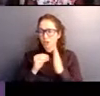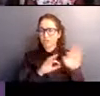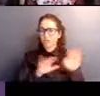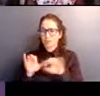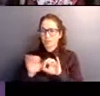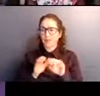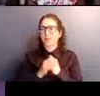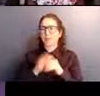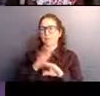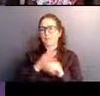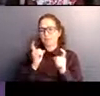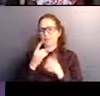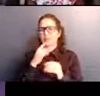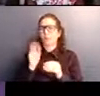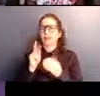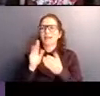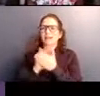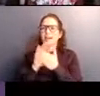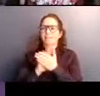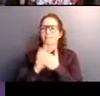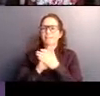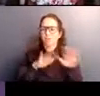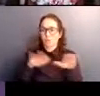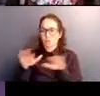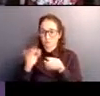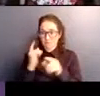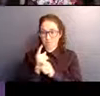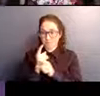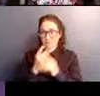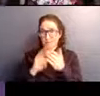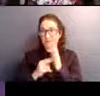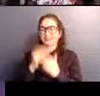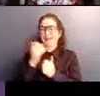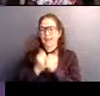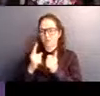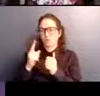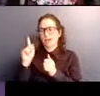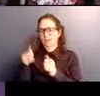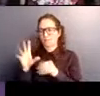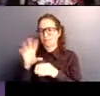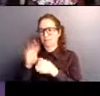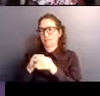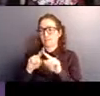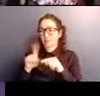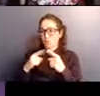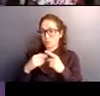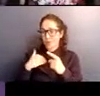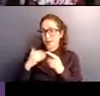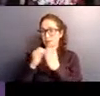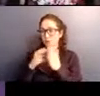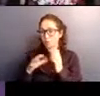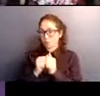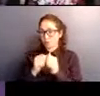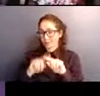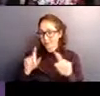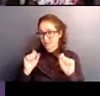band directors would say, okay, clap the rhythms, right? And so everybody had an opportunity to participate. But when you have a student with differing abilities,